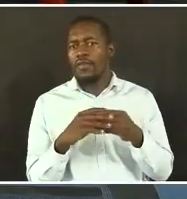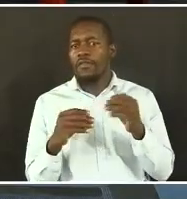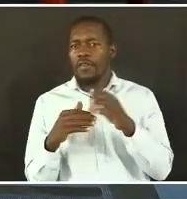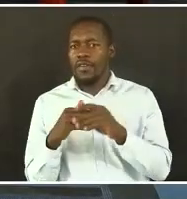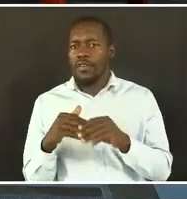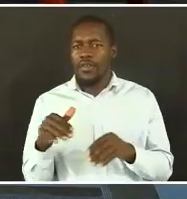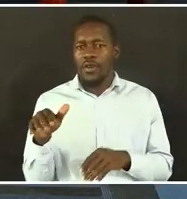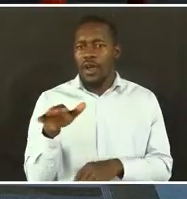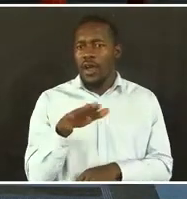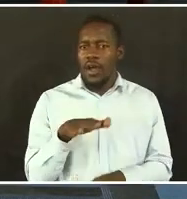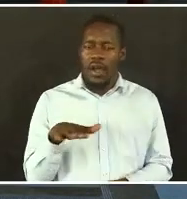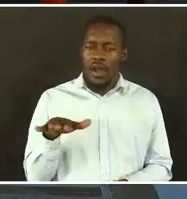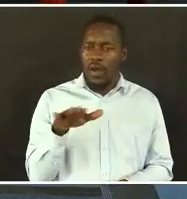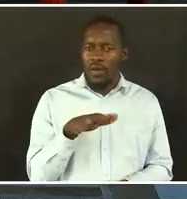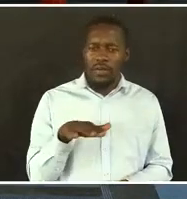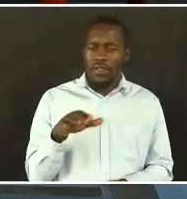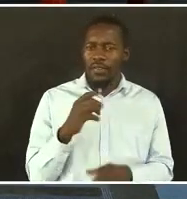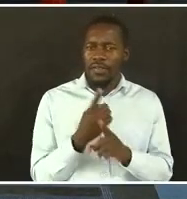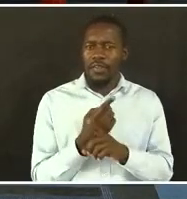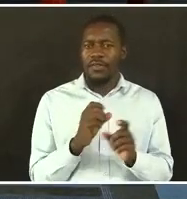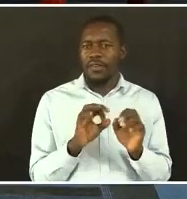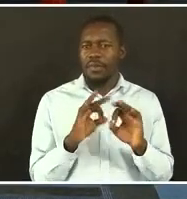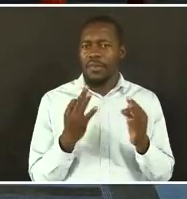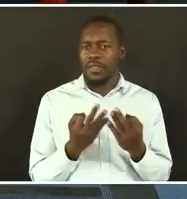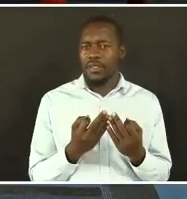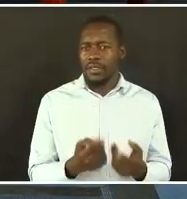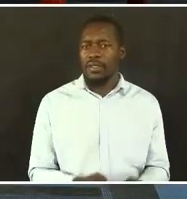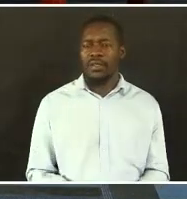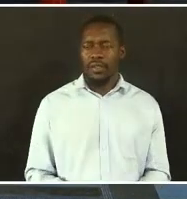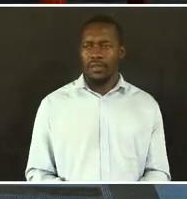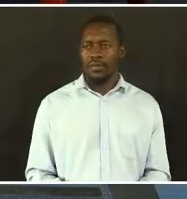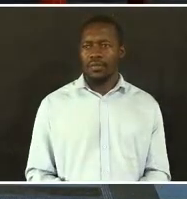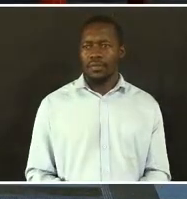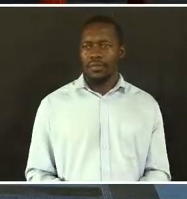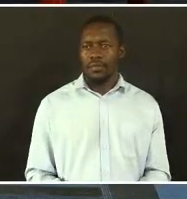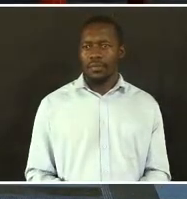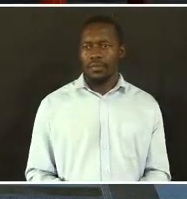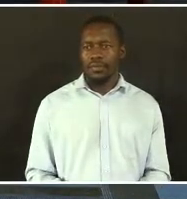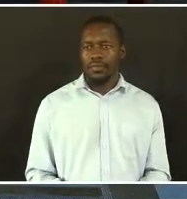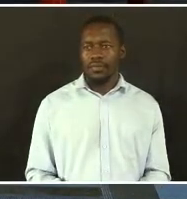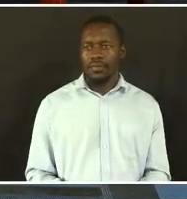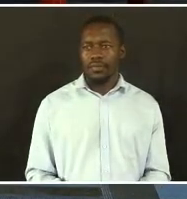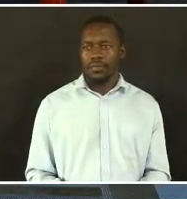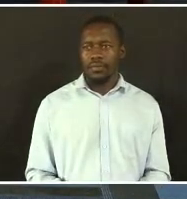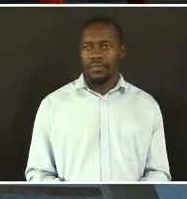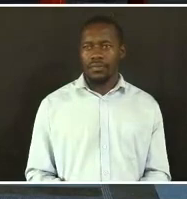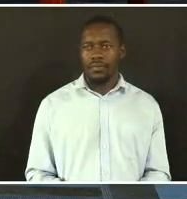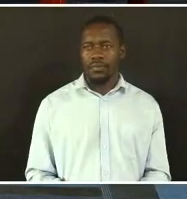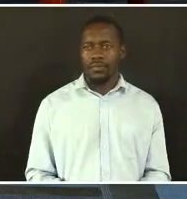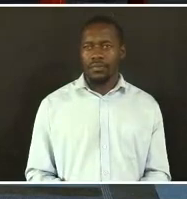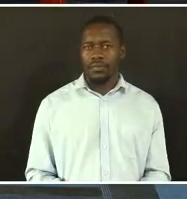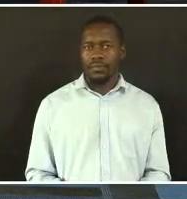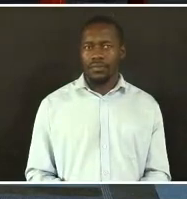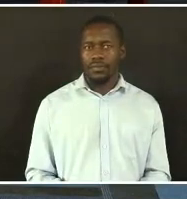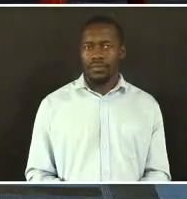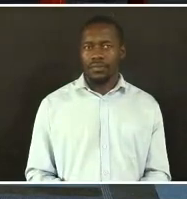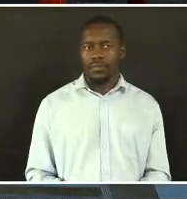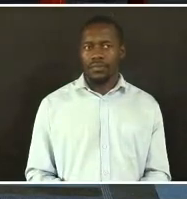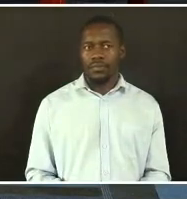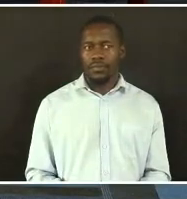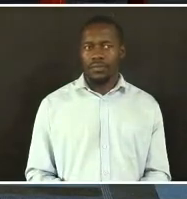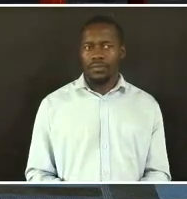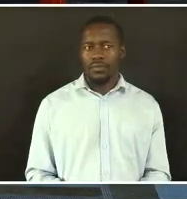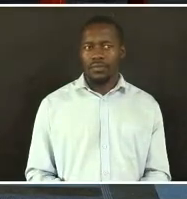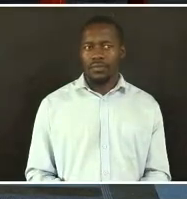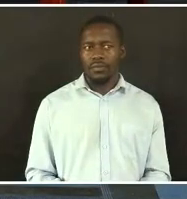with him, the relatives need to do a fundraiser for 5 of them to come. And here we have 15 of us who can go and become